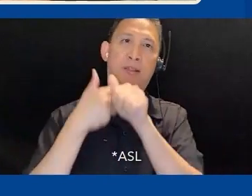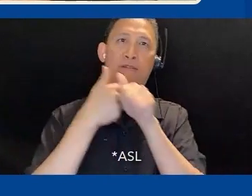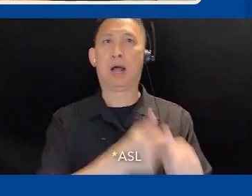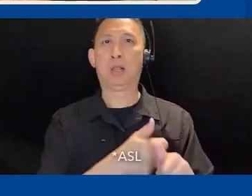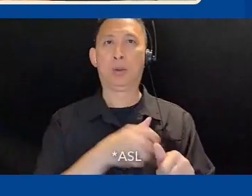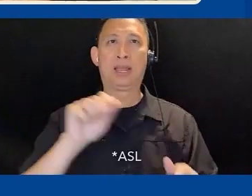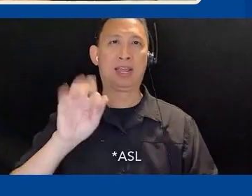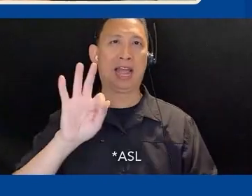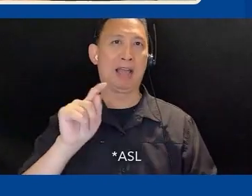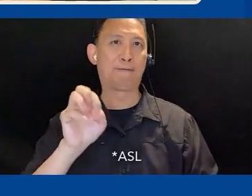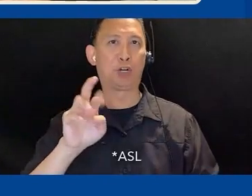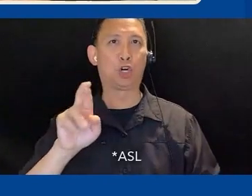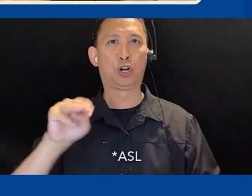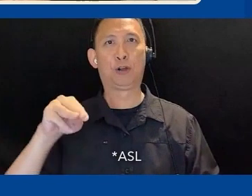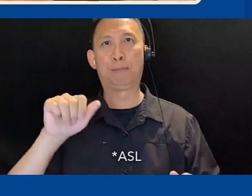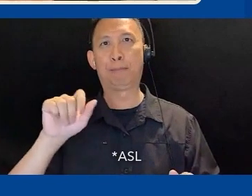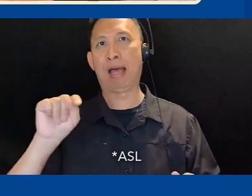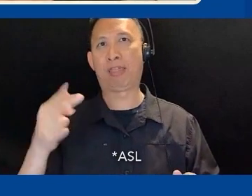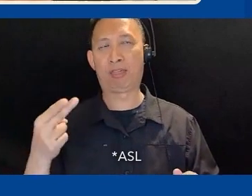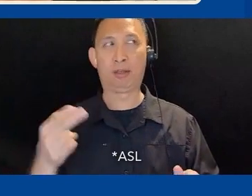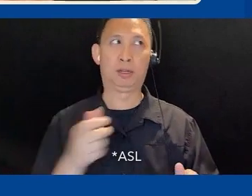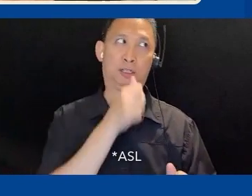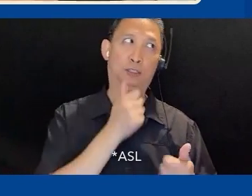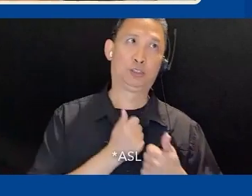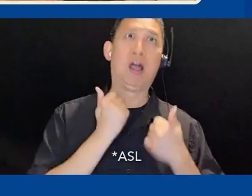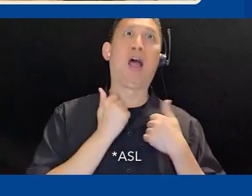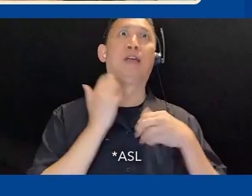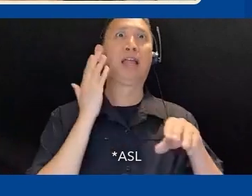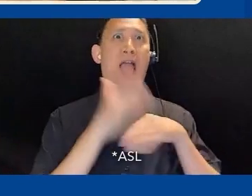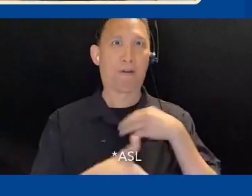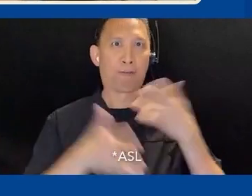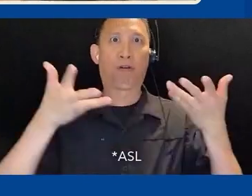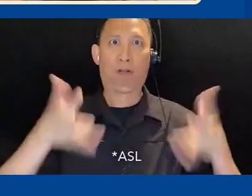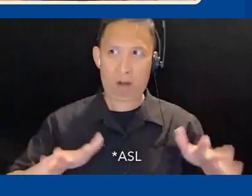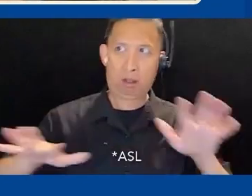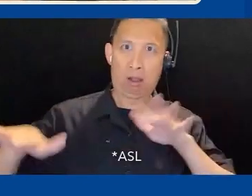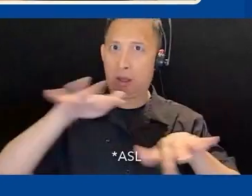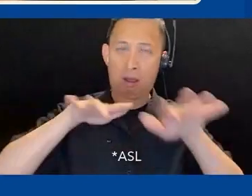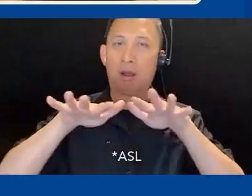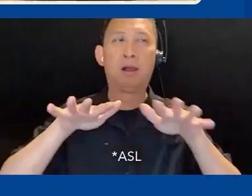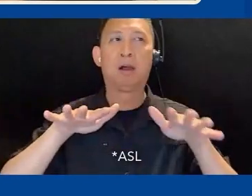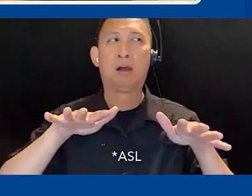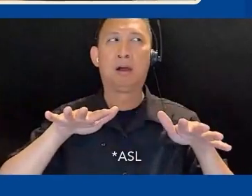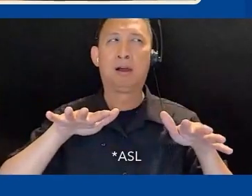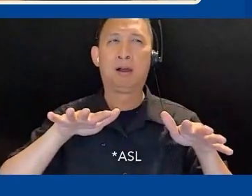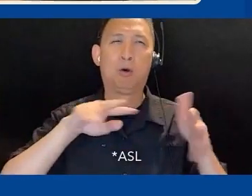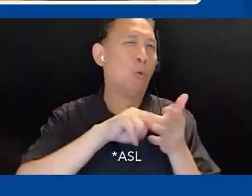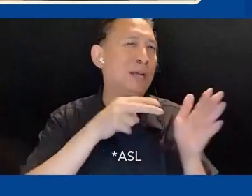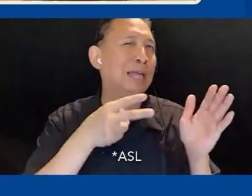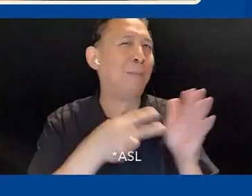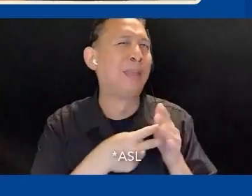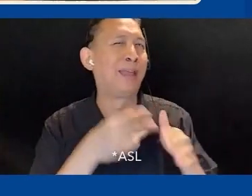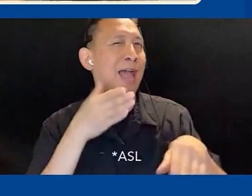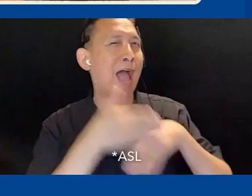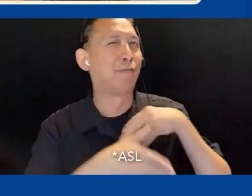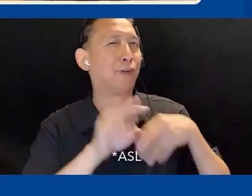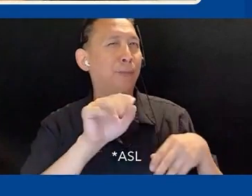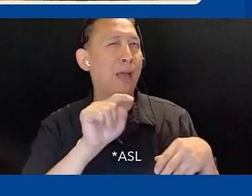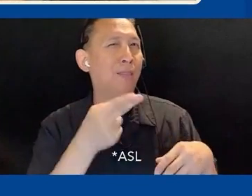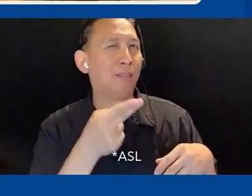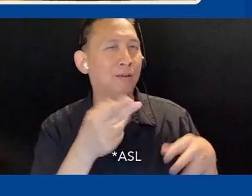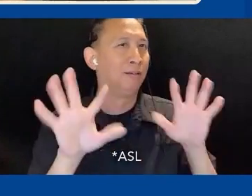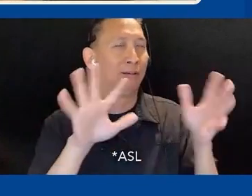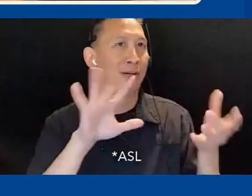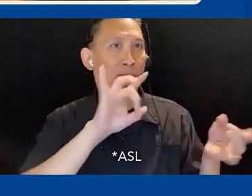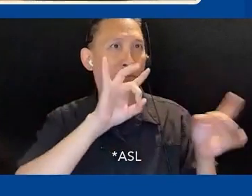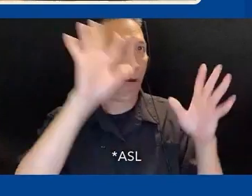of this panel being Surviving the Aftermath, and I feel like that could refer to a lot of different aftermaths, but I know we're specifically